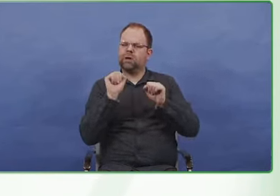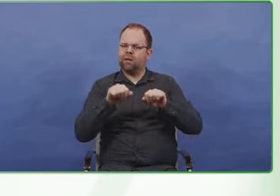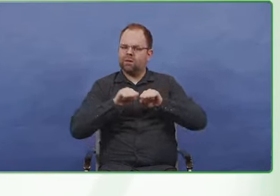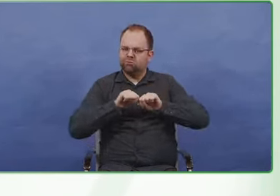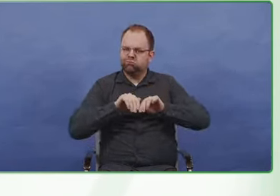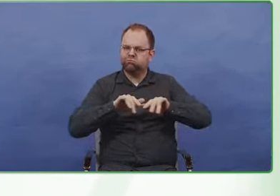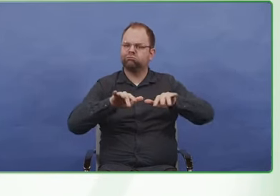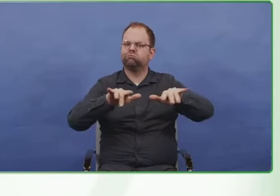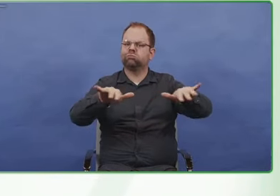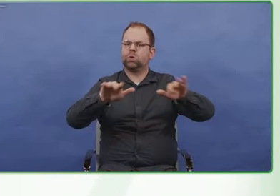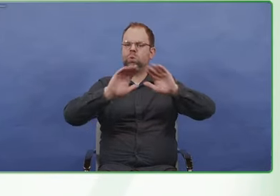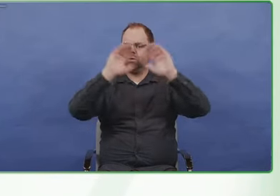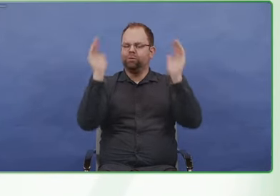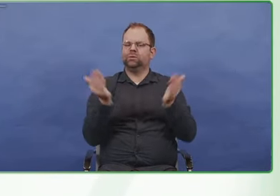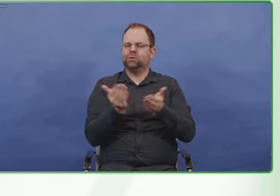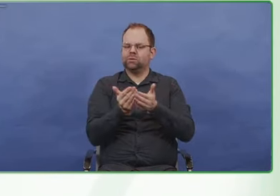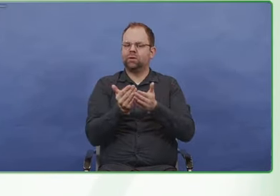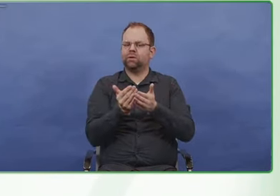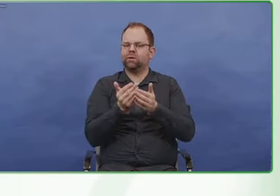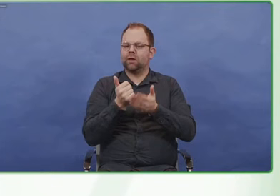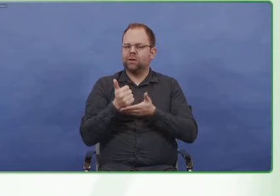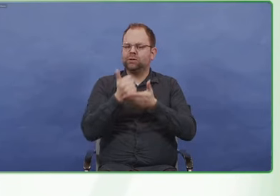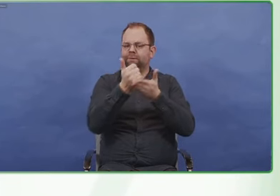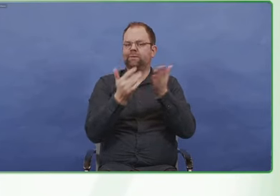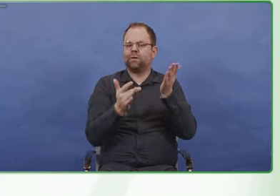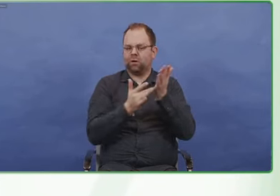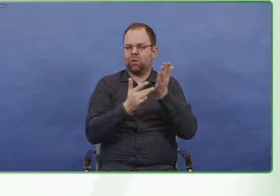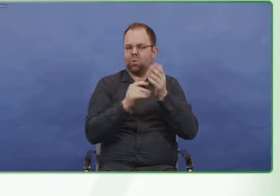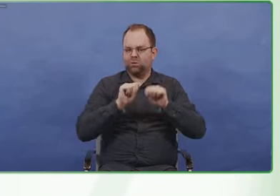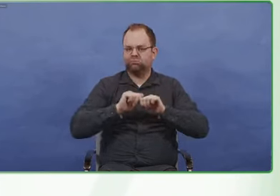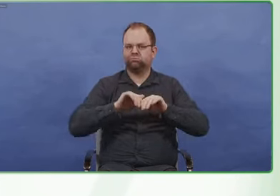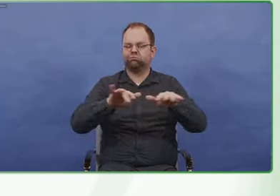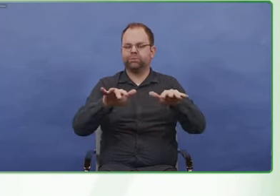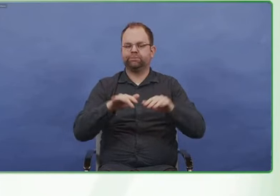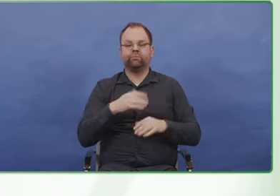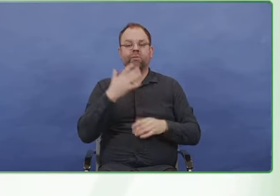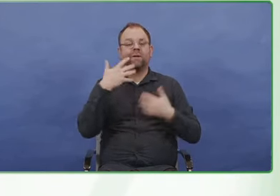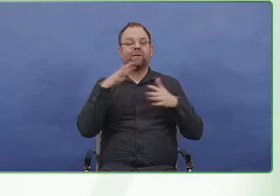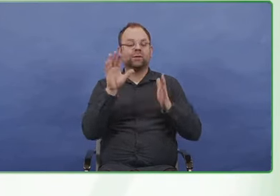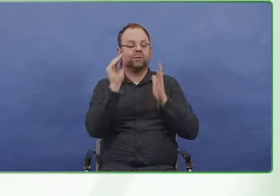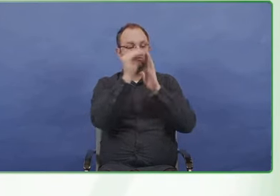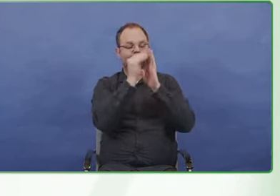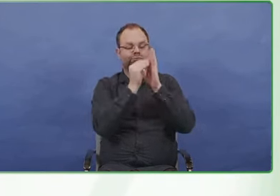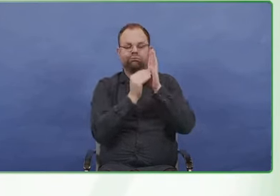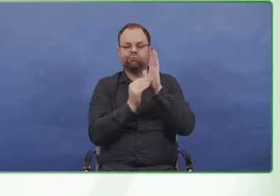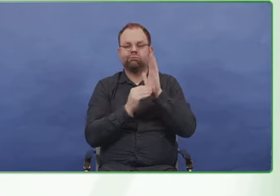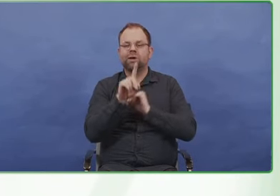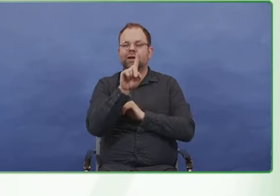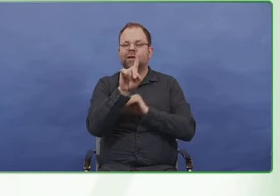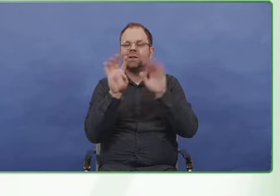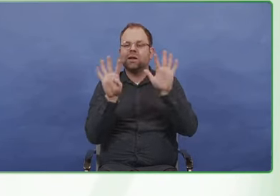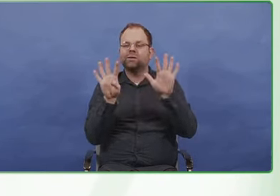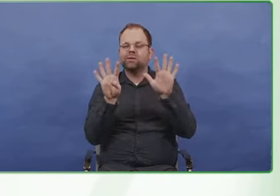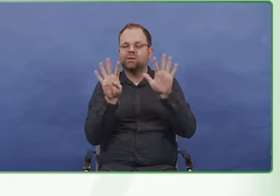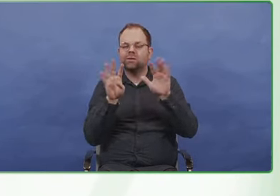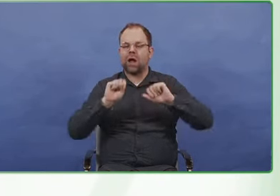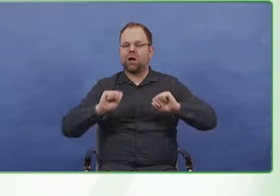and demand-driven market ecosystem for assistive technologies services to